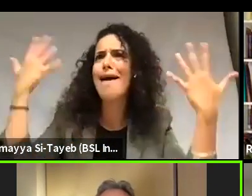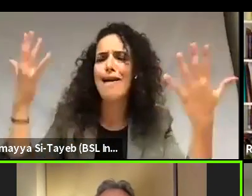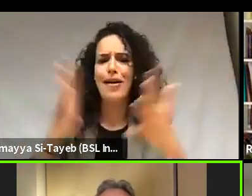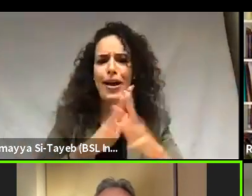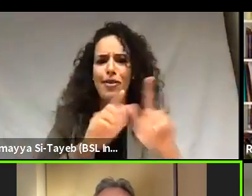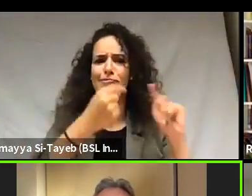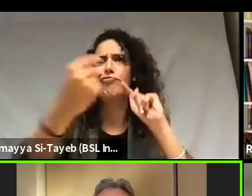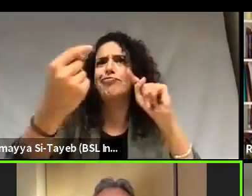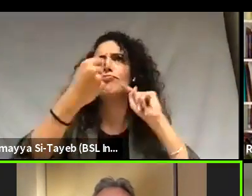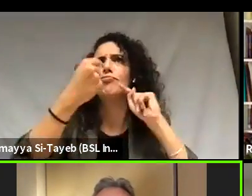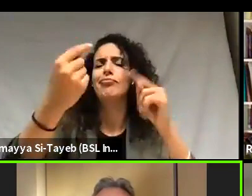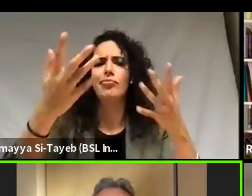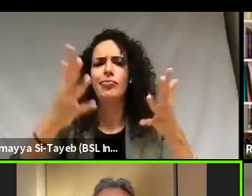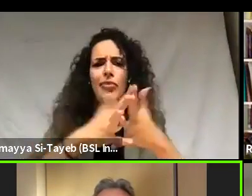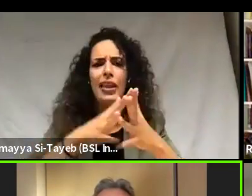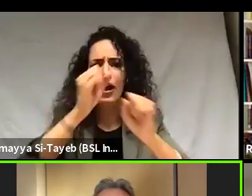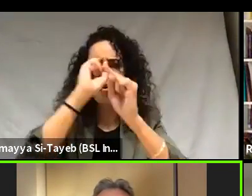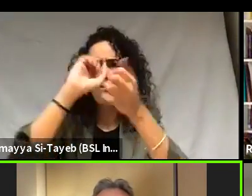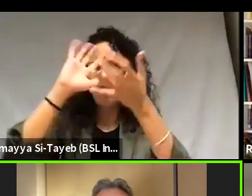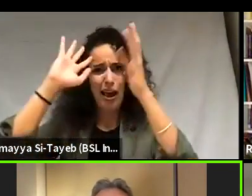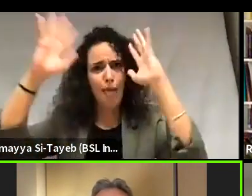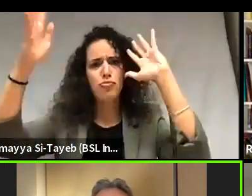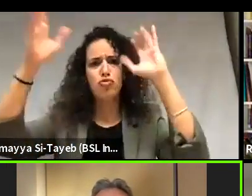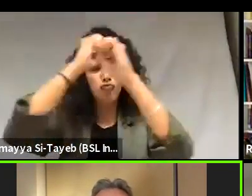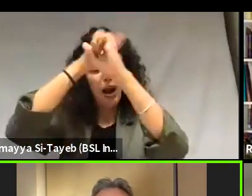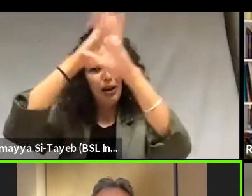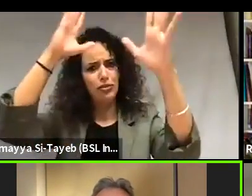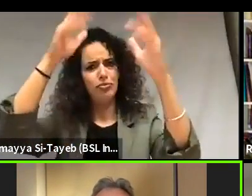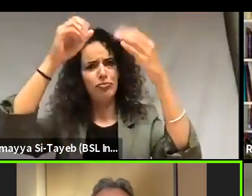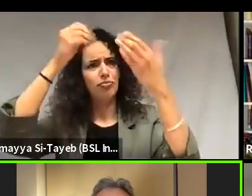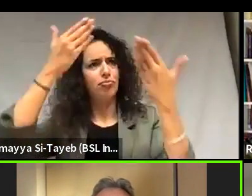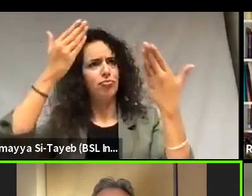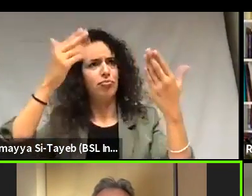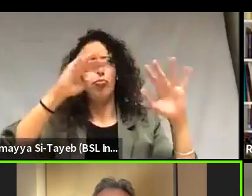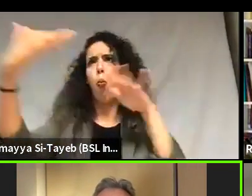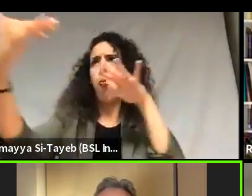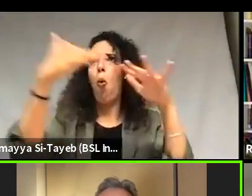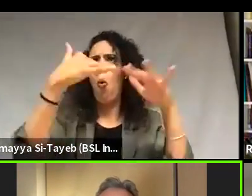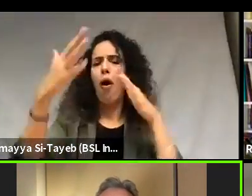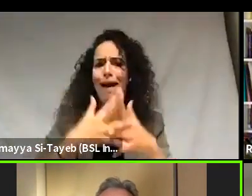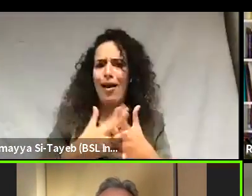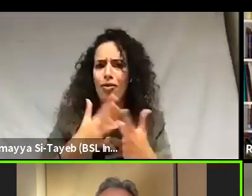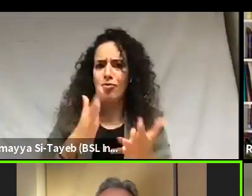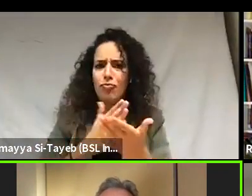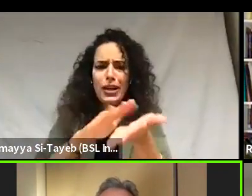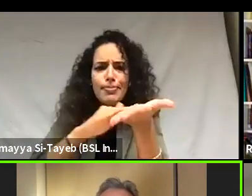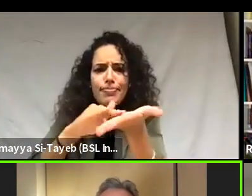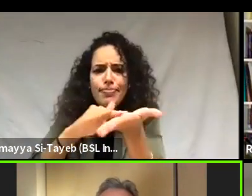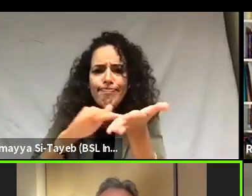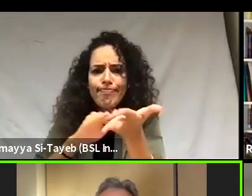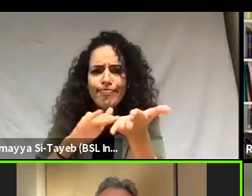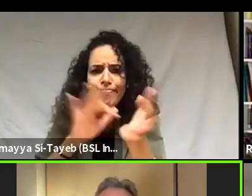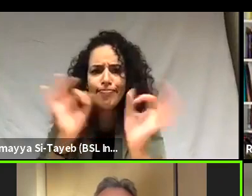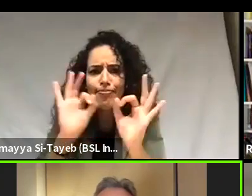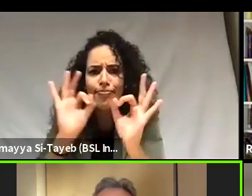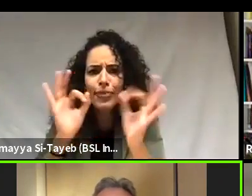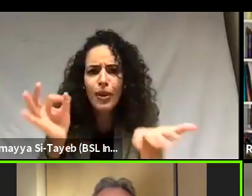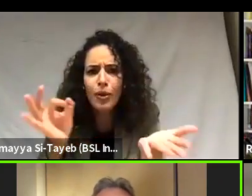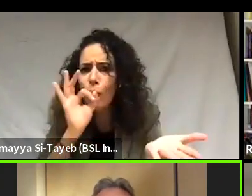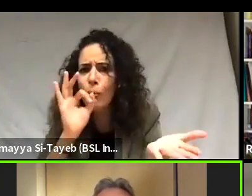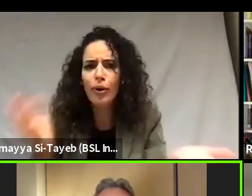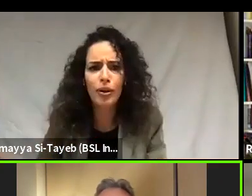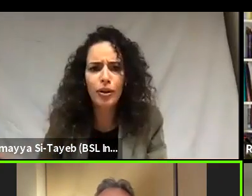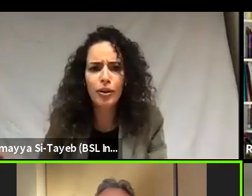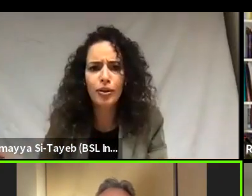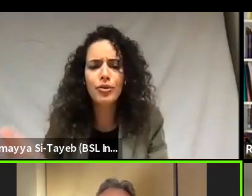completely abstract concept. So it never really meant anything. And also, I think it tends